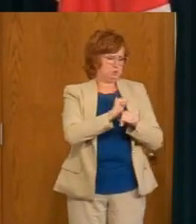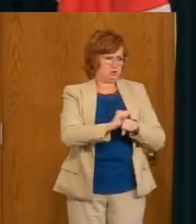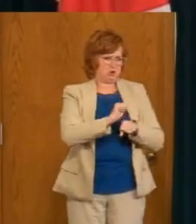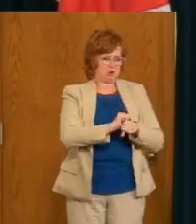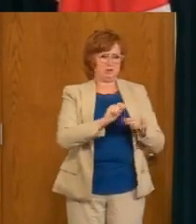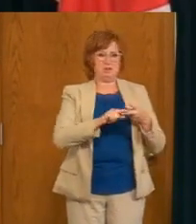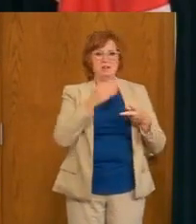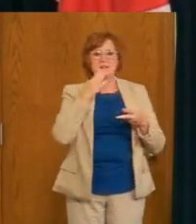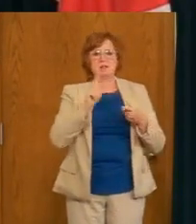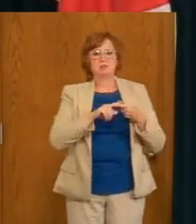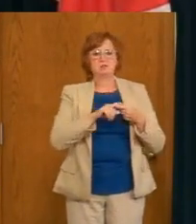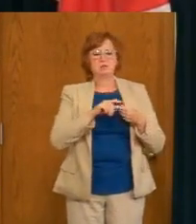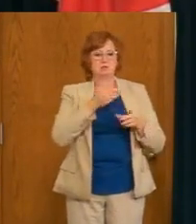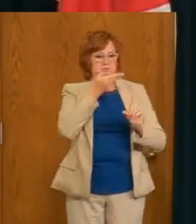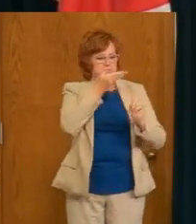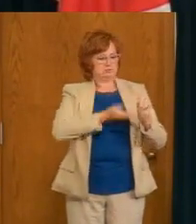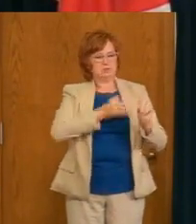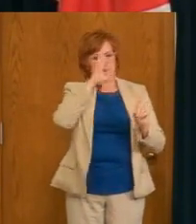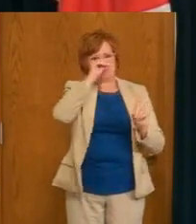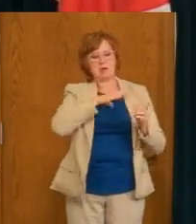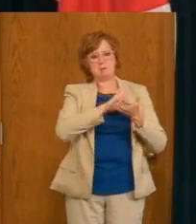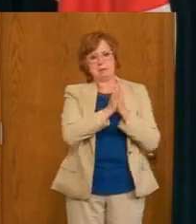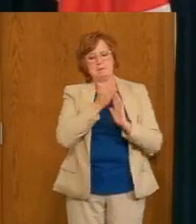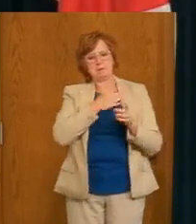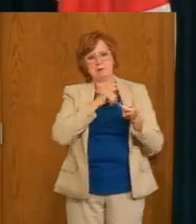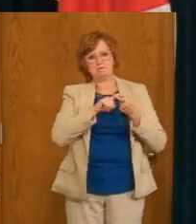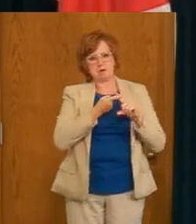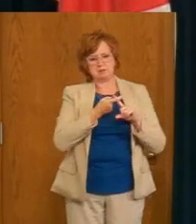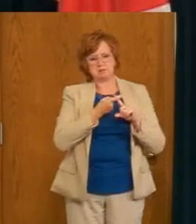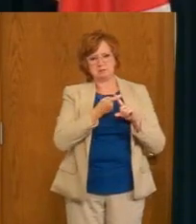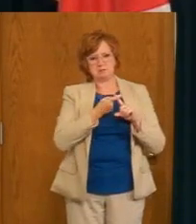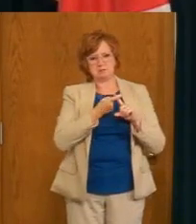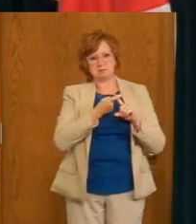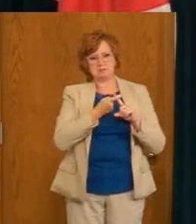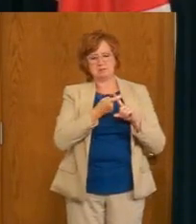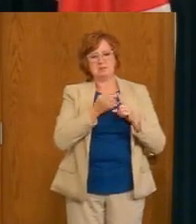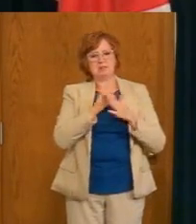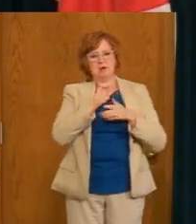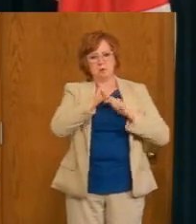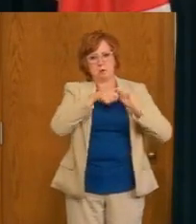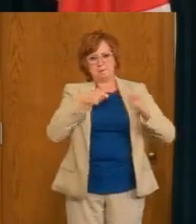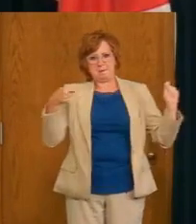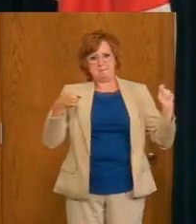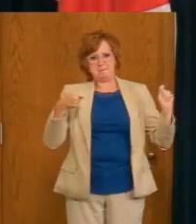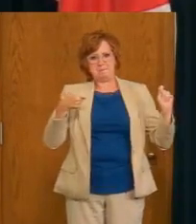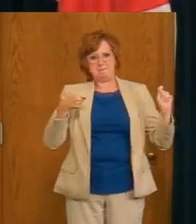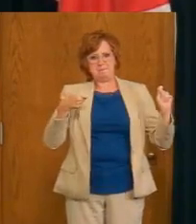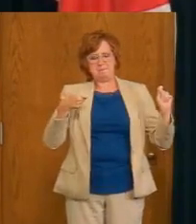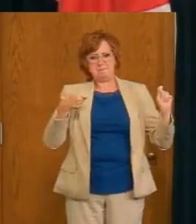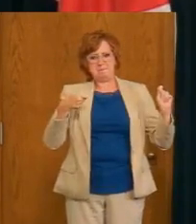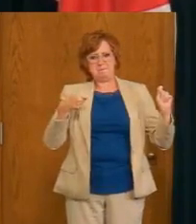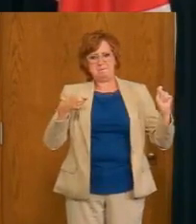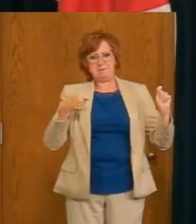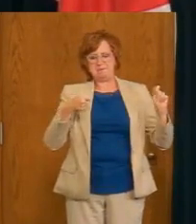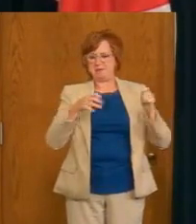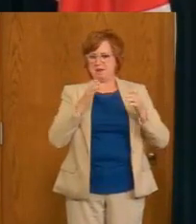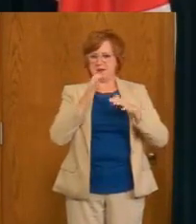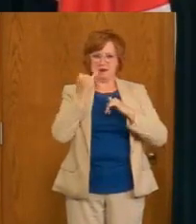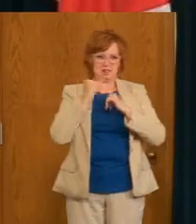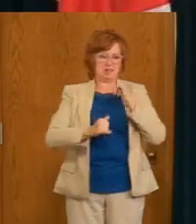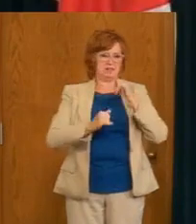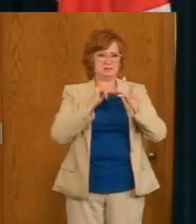And I want to say thank you to a man that has become a friend of mine. So with that, for the last time, at a regularly scheduled